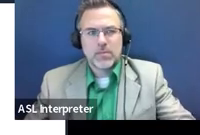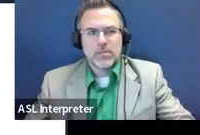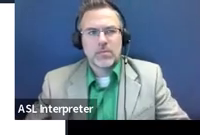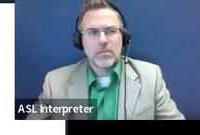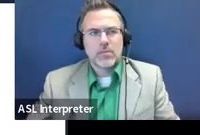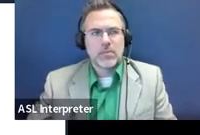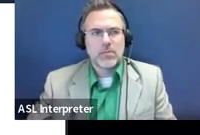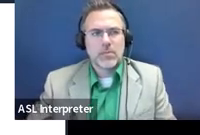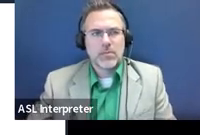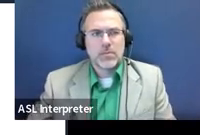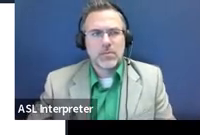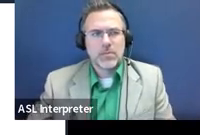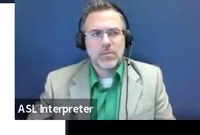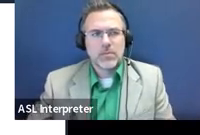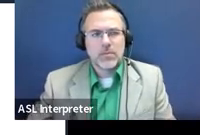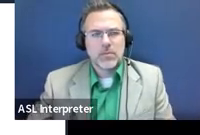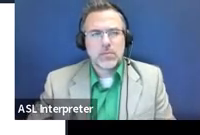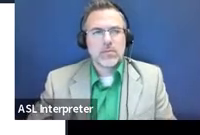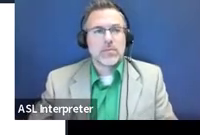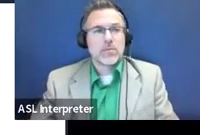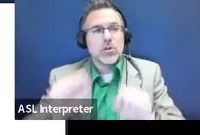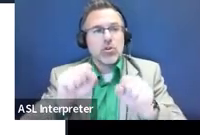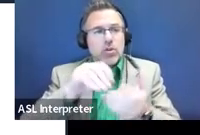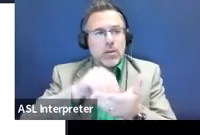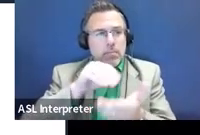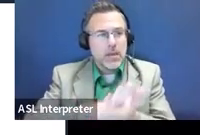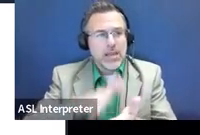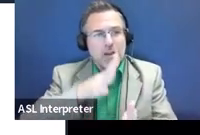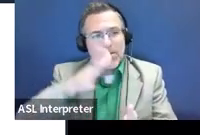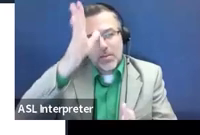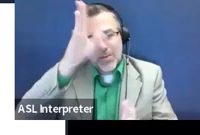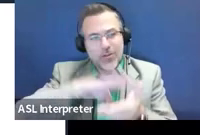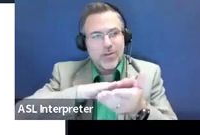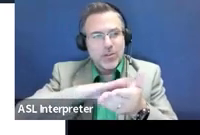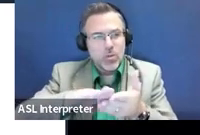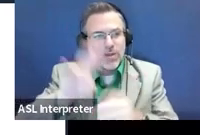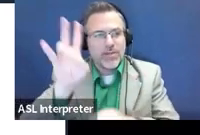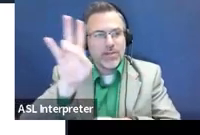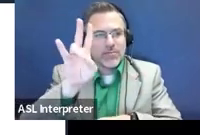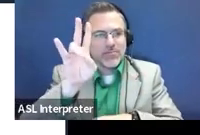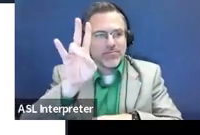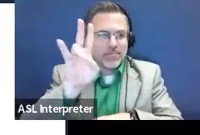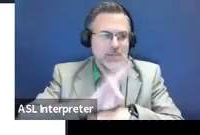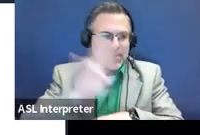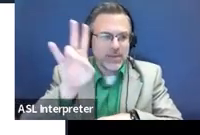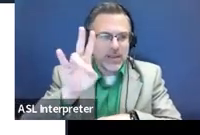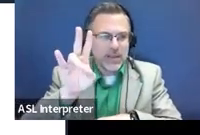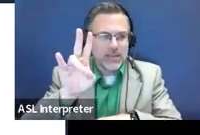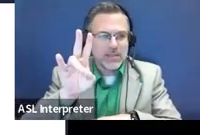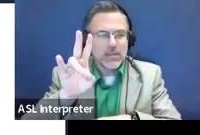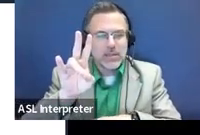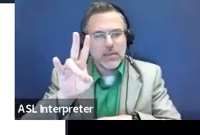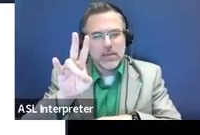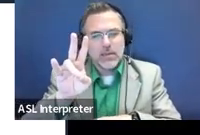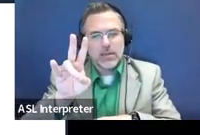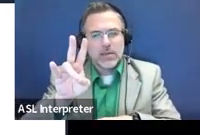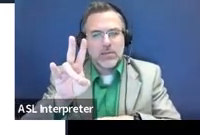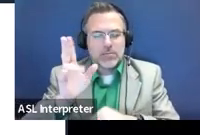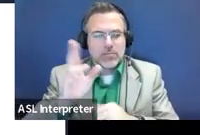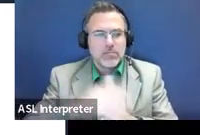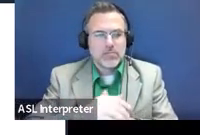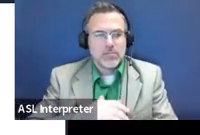where you document the parents waiving the 7-day notice or giving the procedural safeguards, those types of